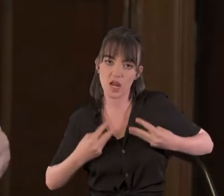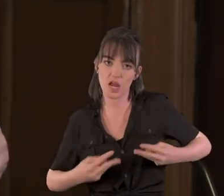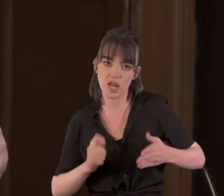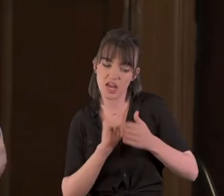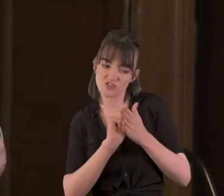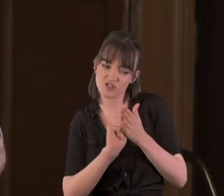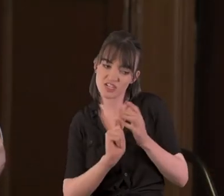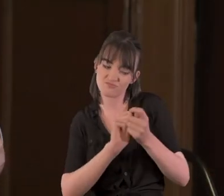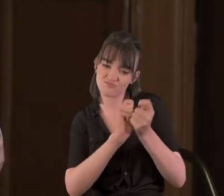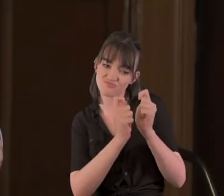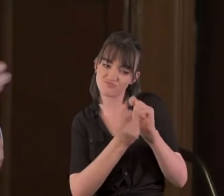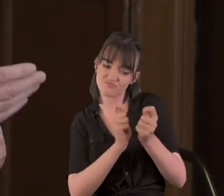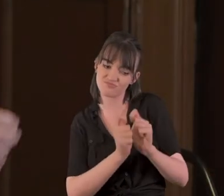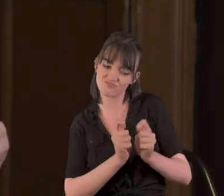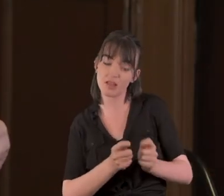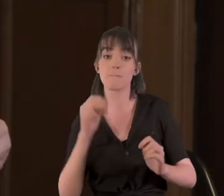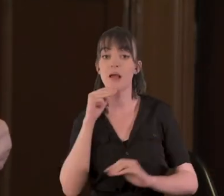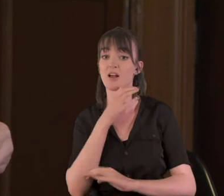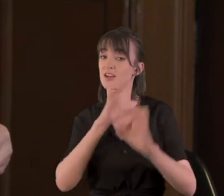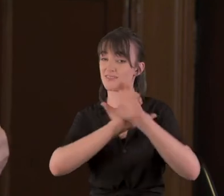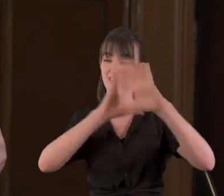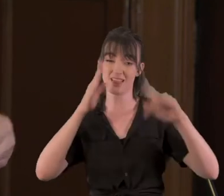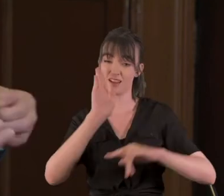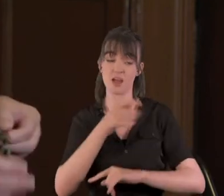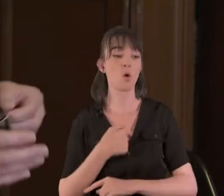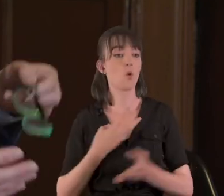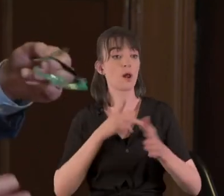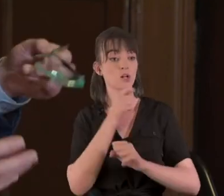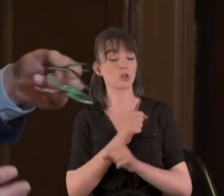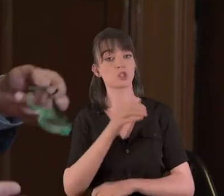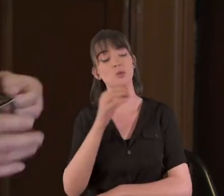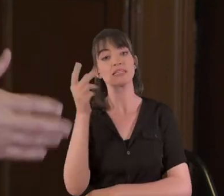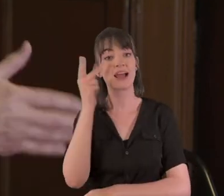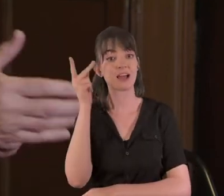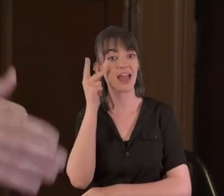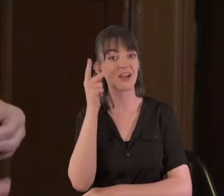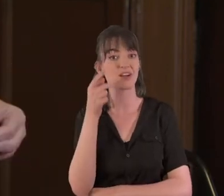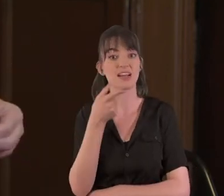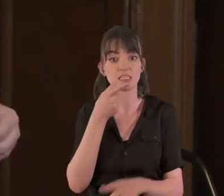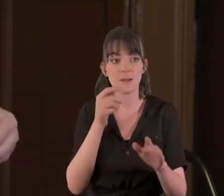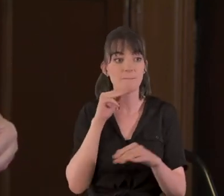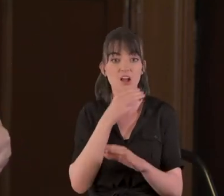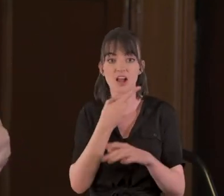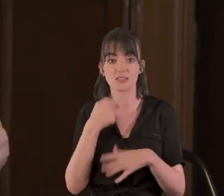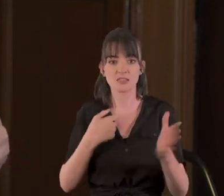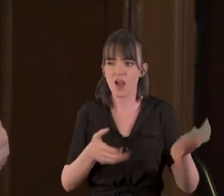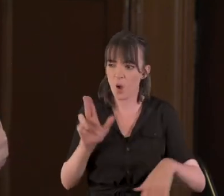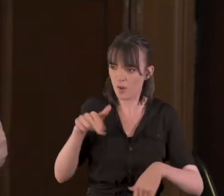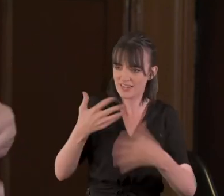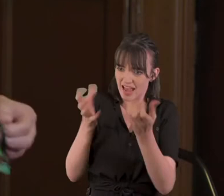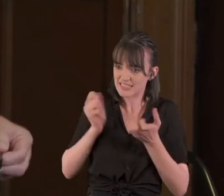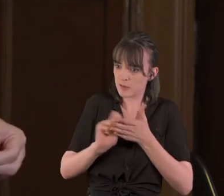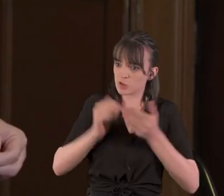And he's very clear about that when he's talking to De Valera. He says, let's accept this, and then we can weaken it over time, which